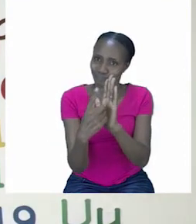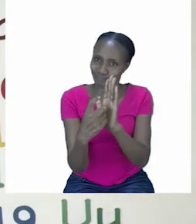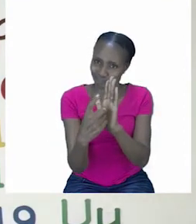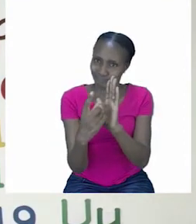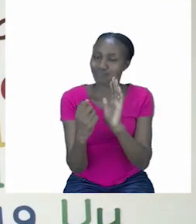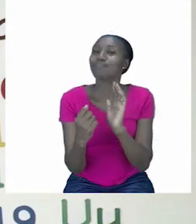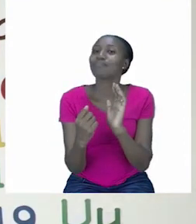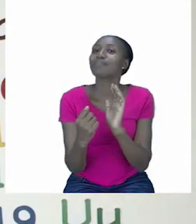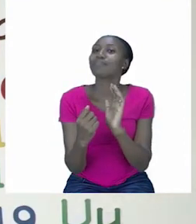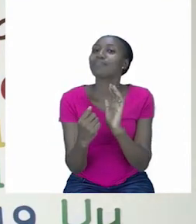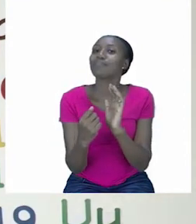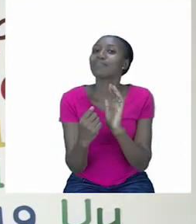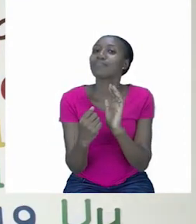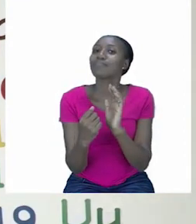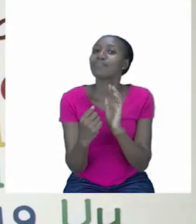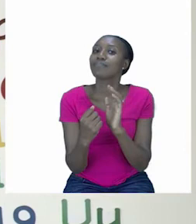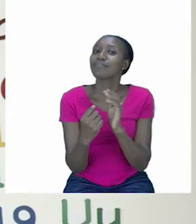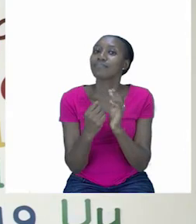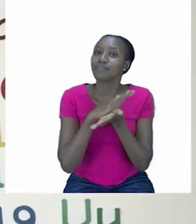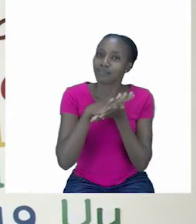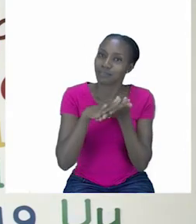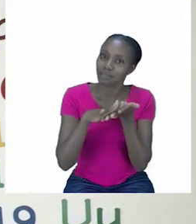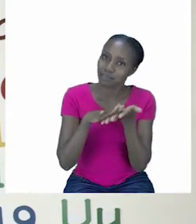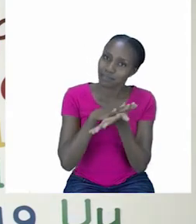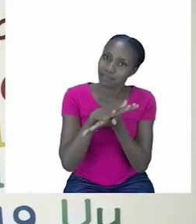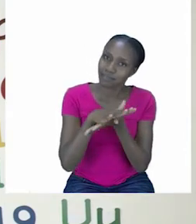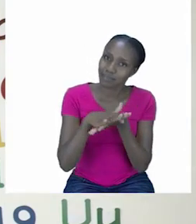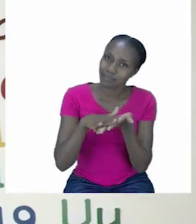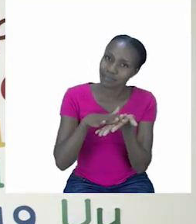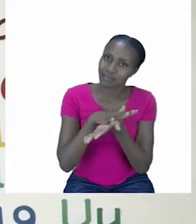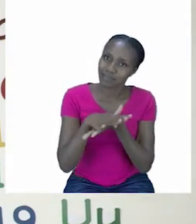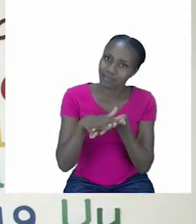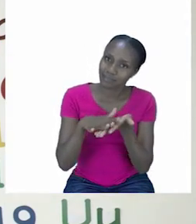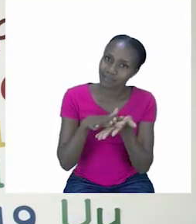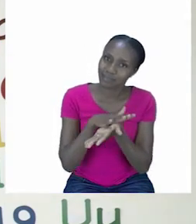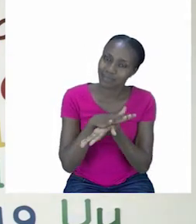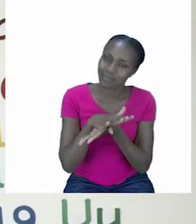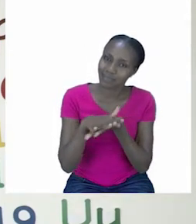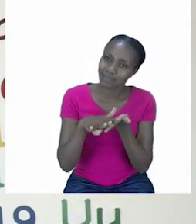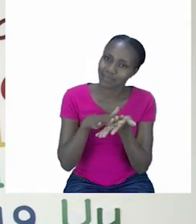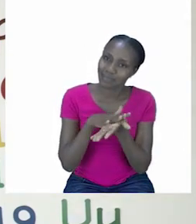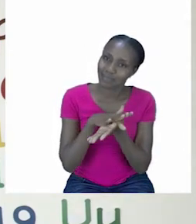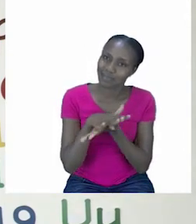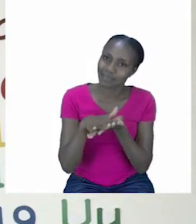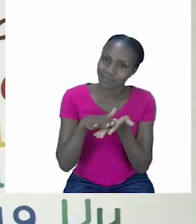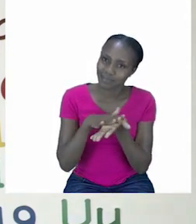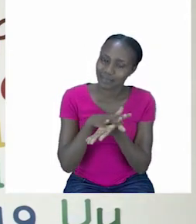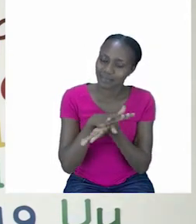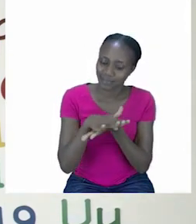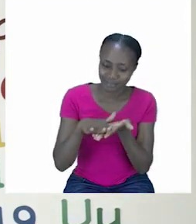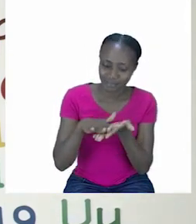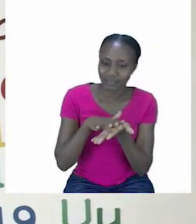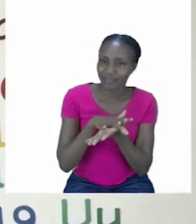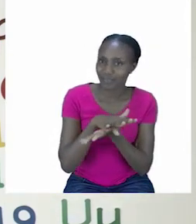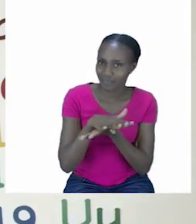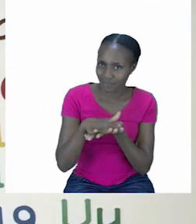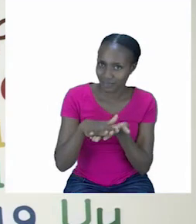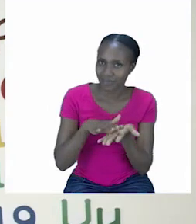hands, then we rub inside, round and